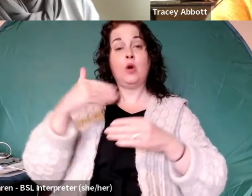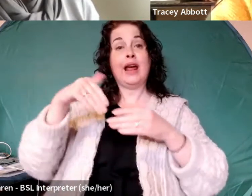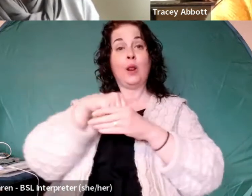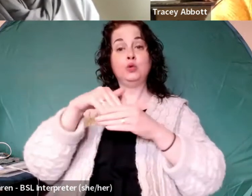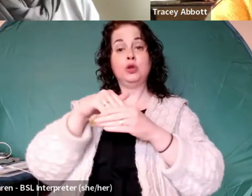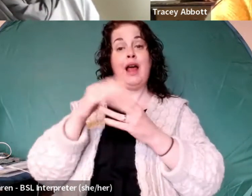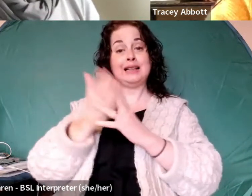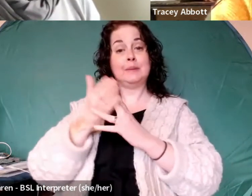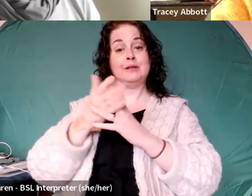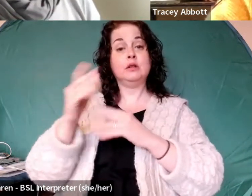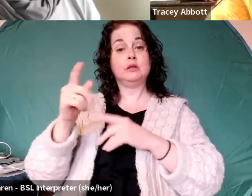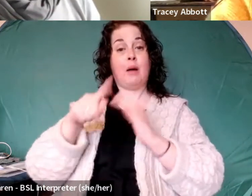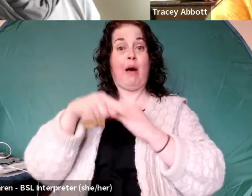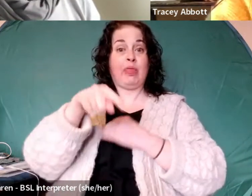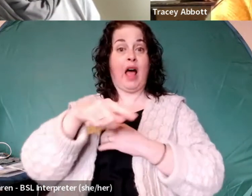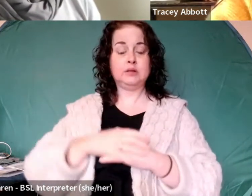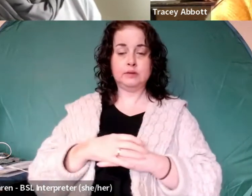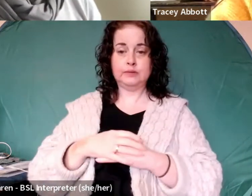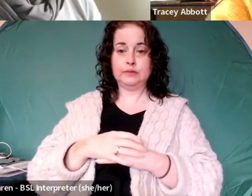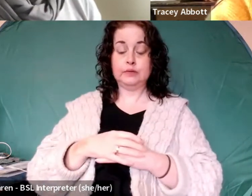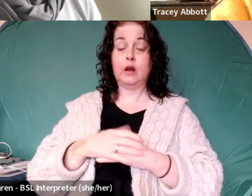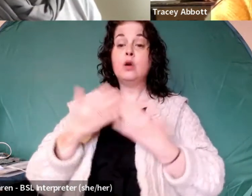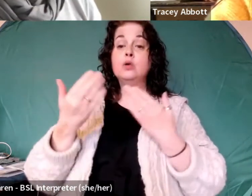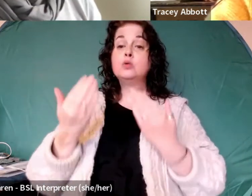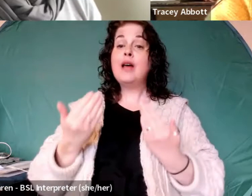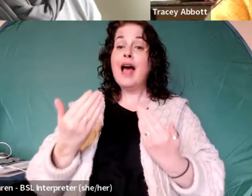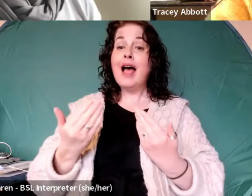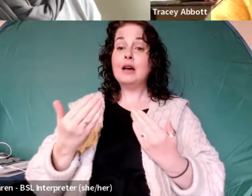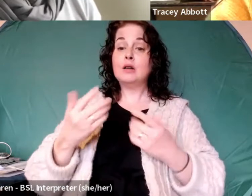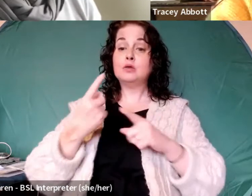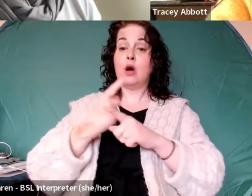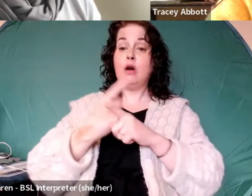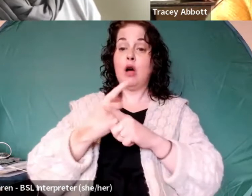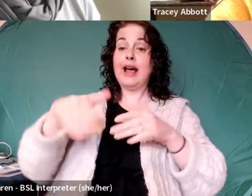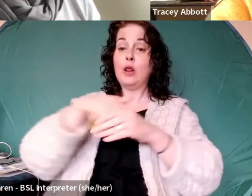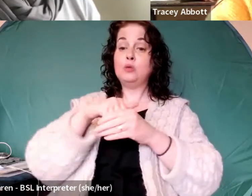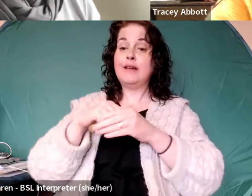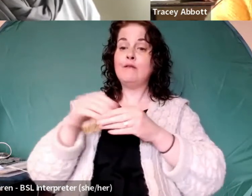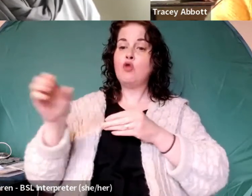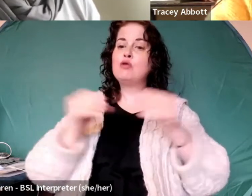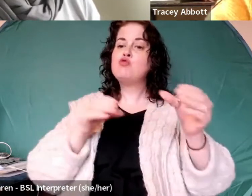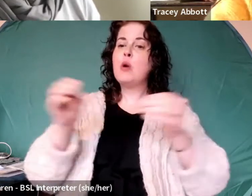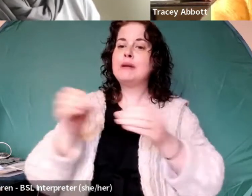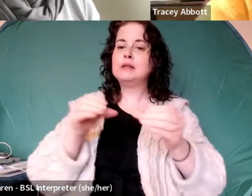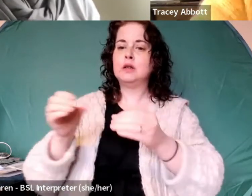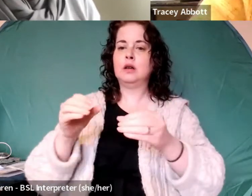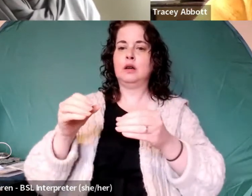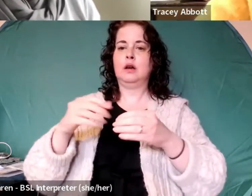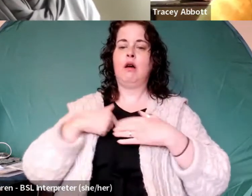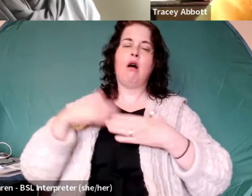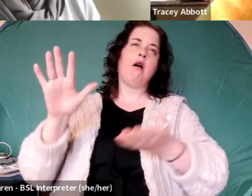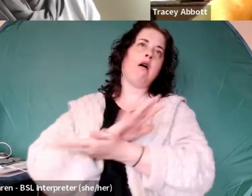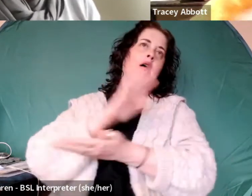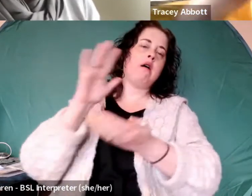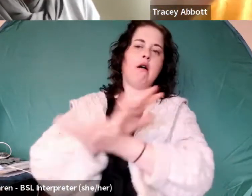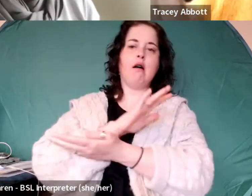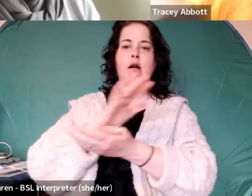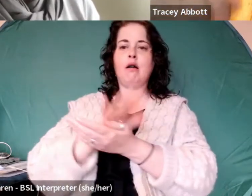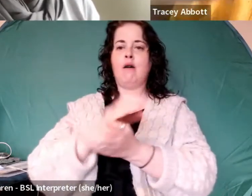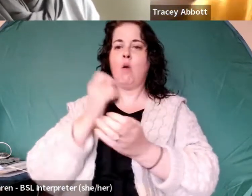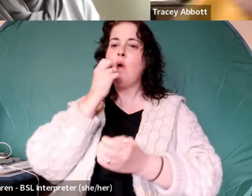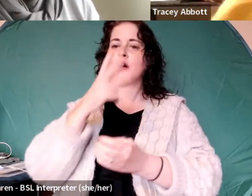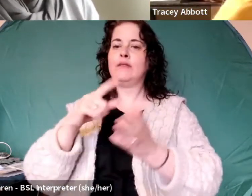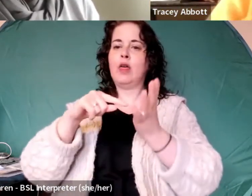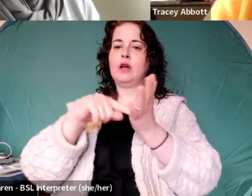is all about. So today we're talking about inclusive recruitment, and I'm absolutely delighted to have the very